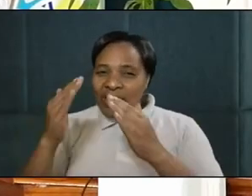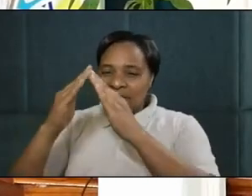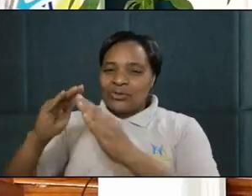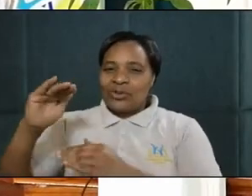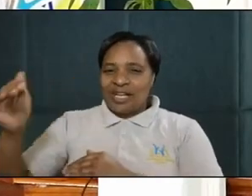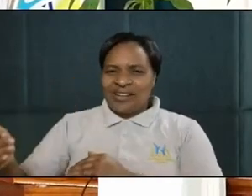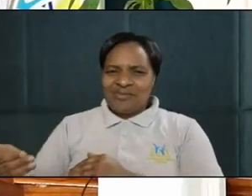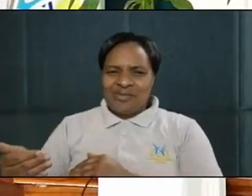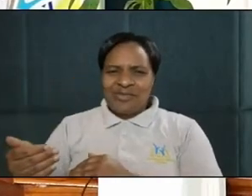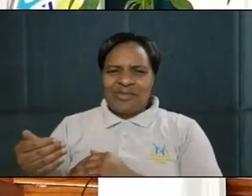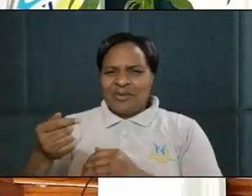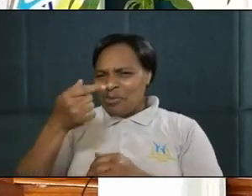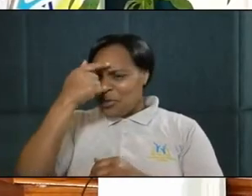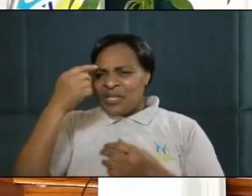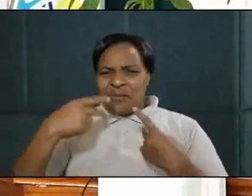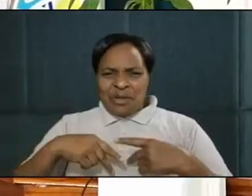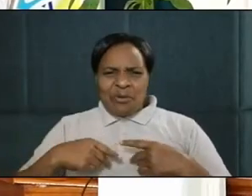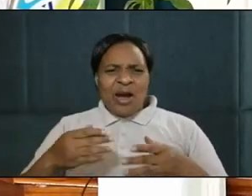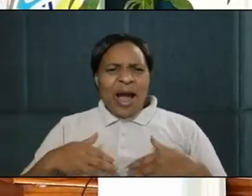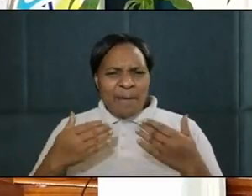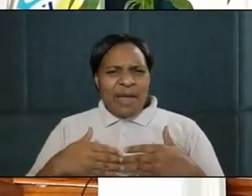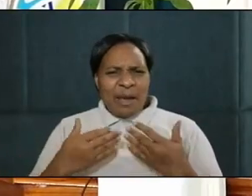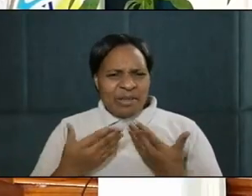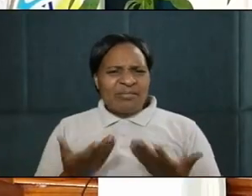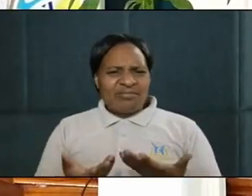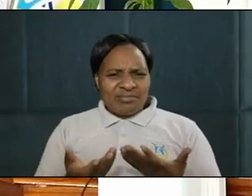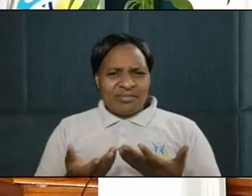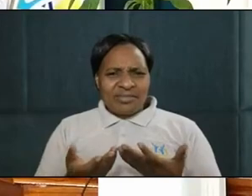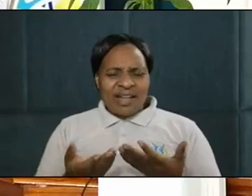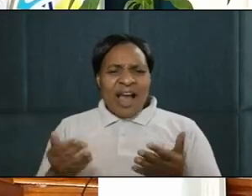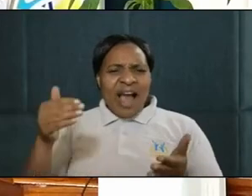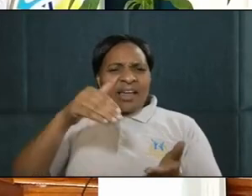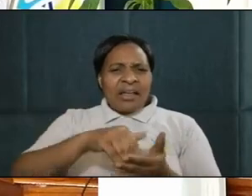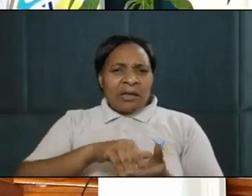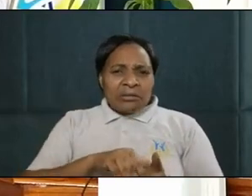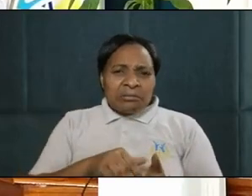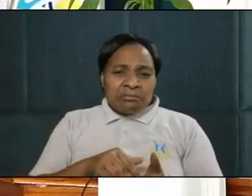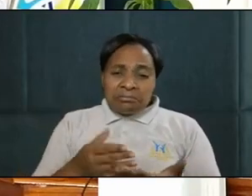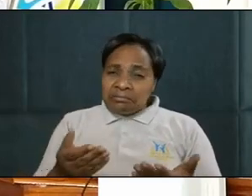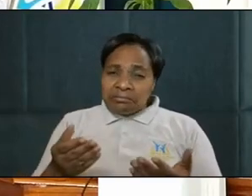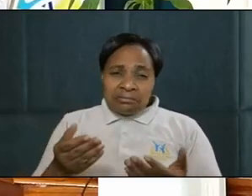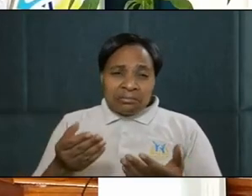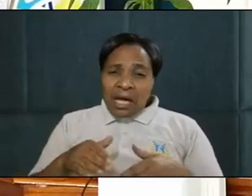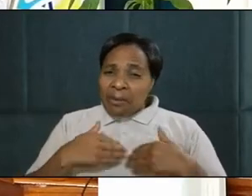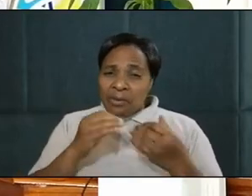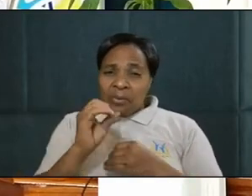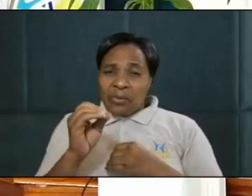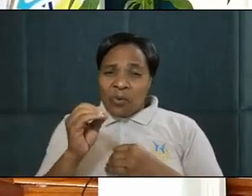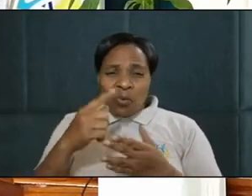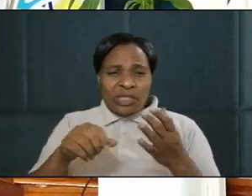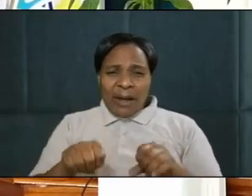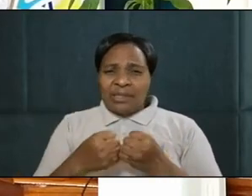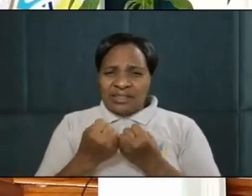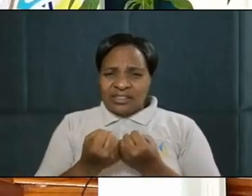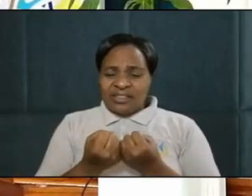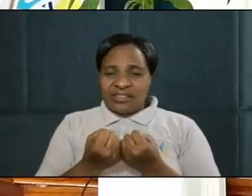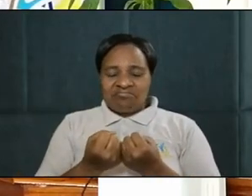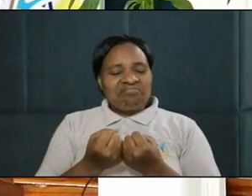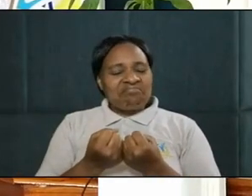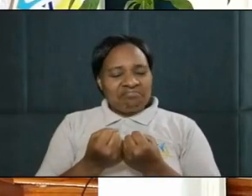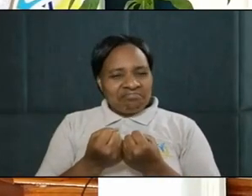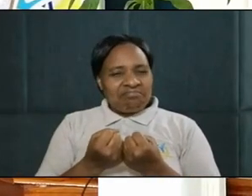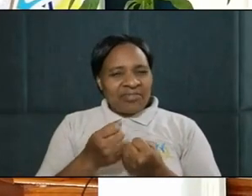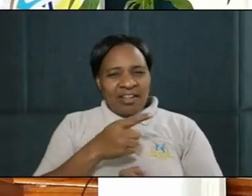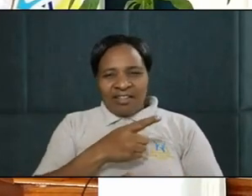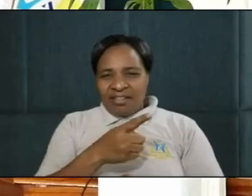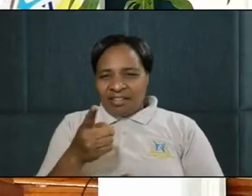so the people are very happy for him because he's leaving, isn't it? No. Again, they're not happy? No. Caesar, what happens? They begged